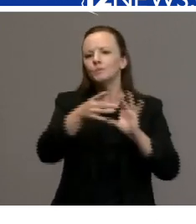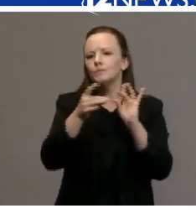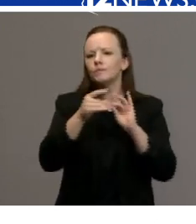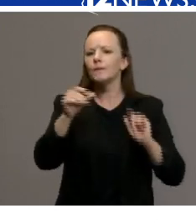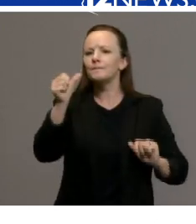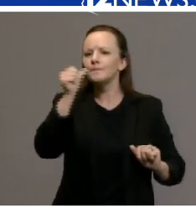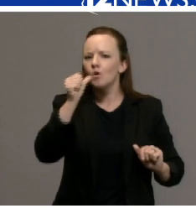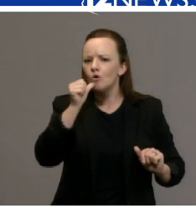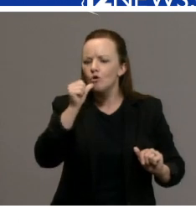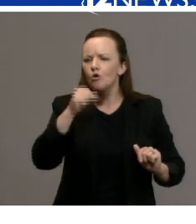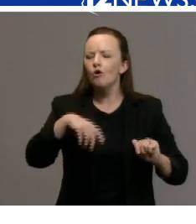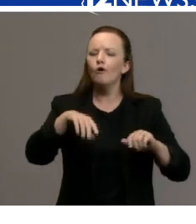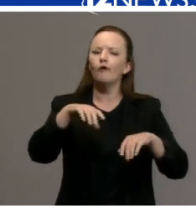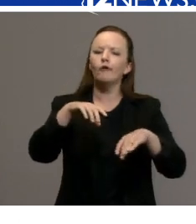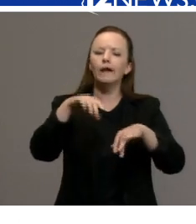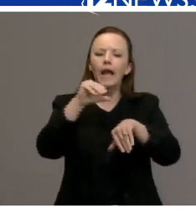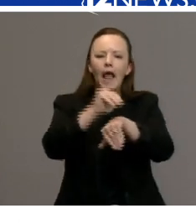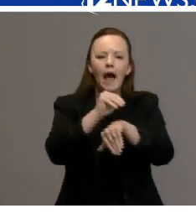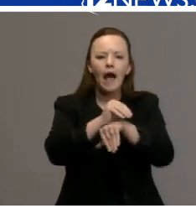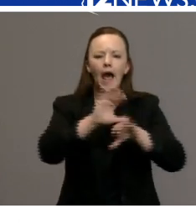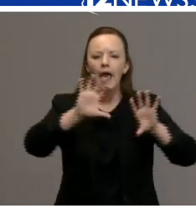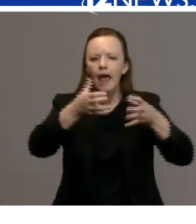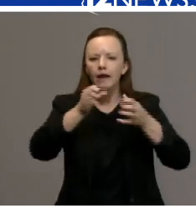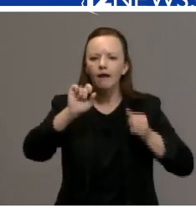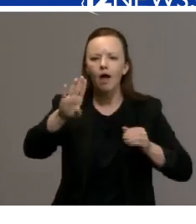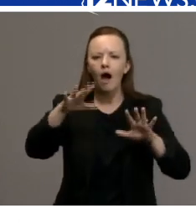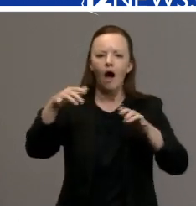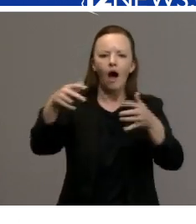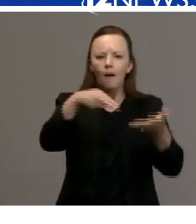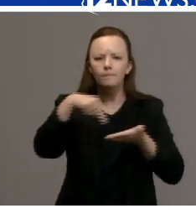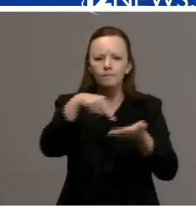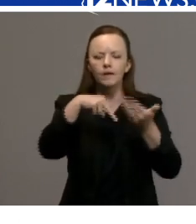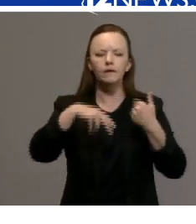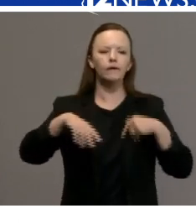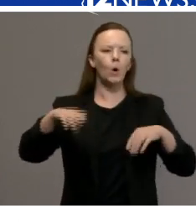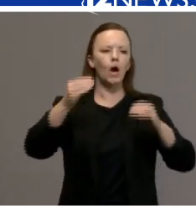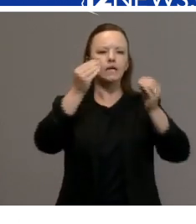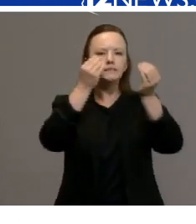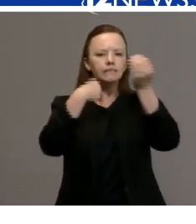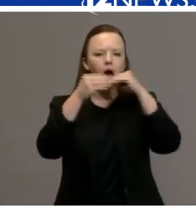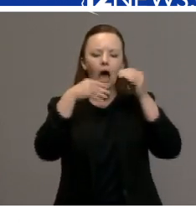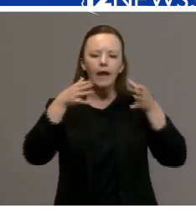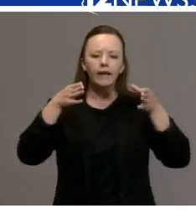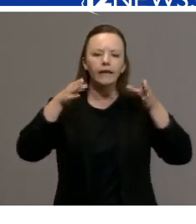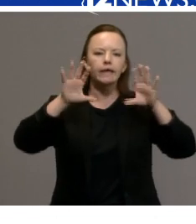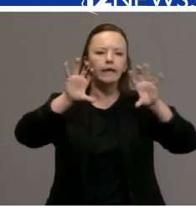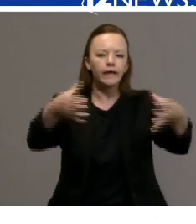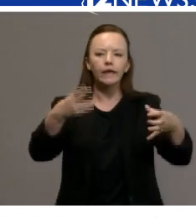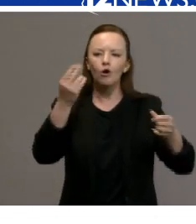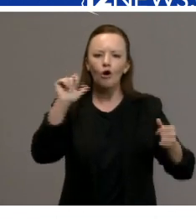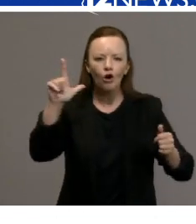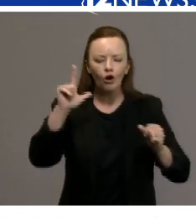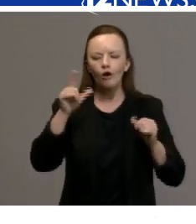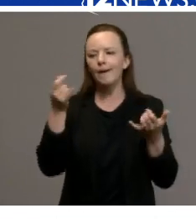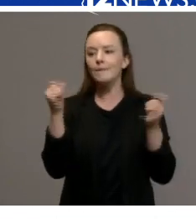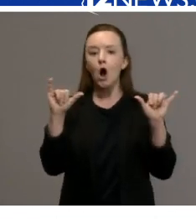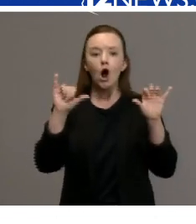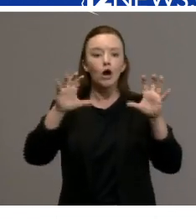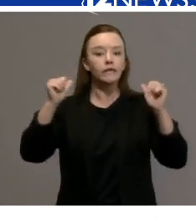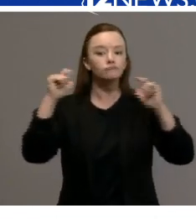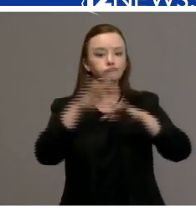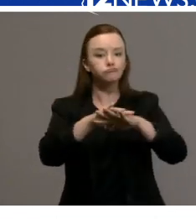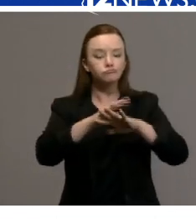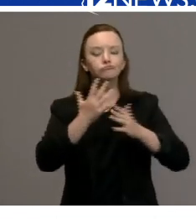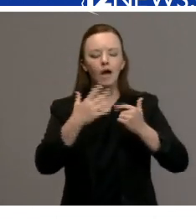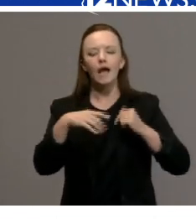nightclub or a dining hall or party hall. We've tried to focus on places that have dine-in